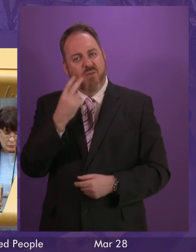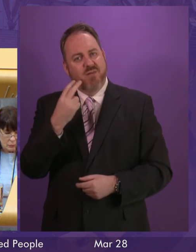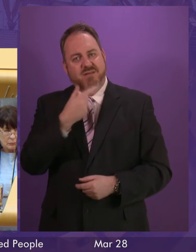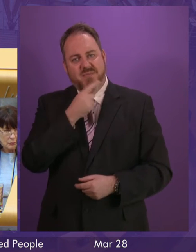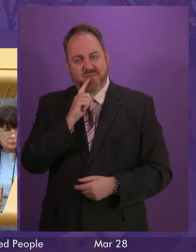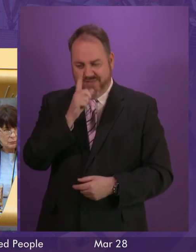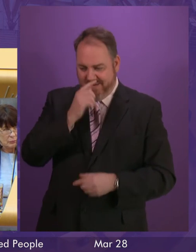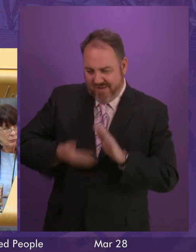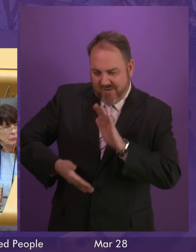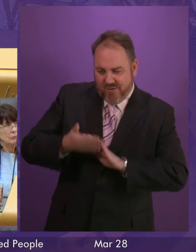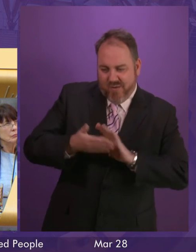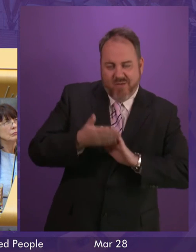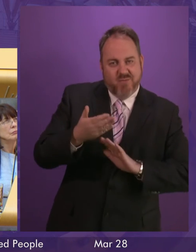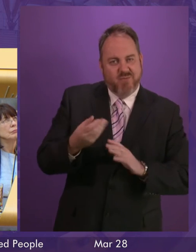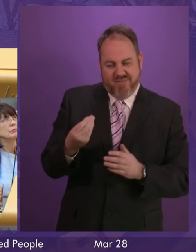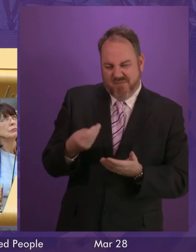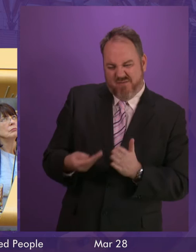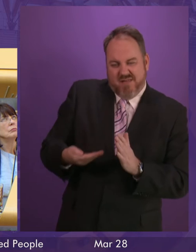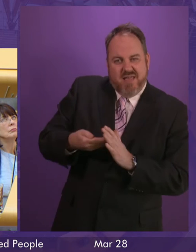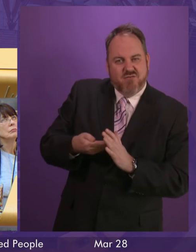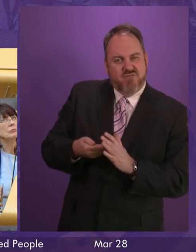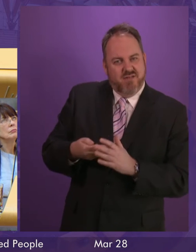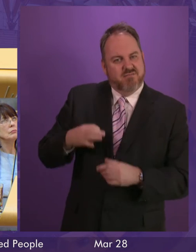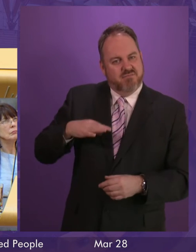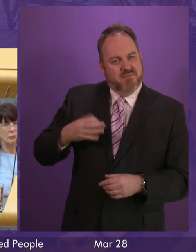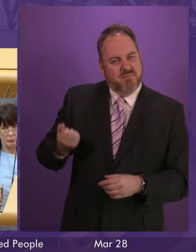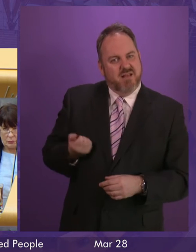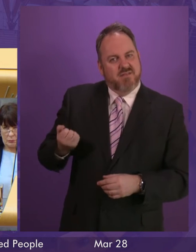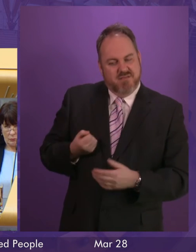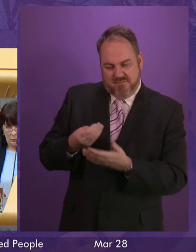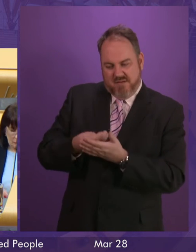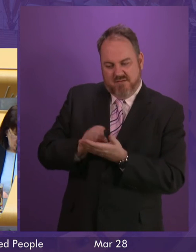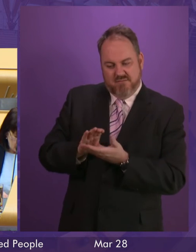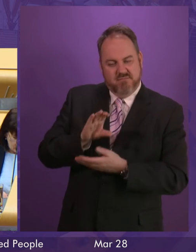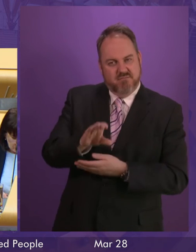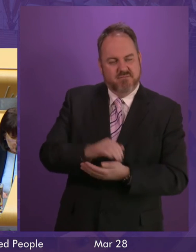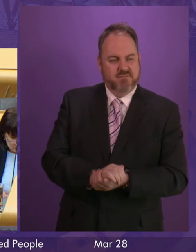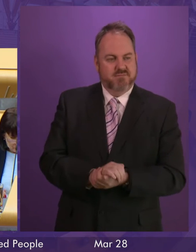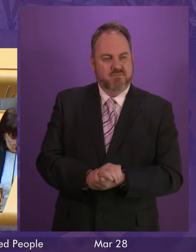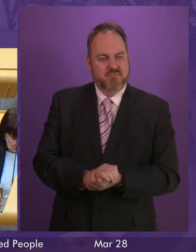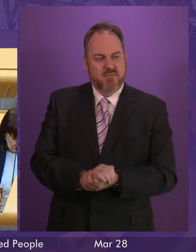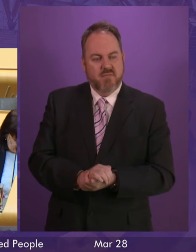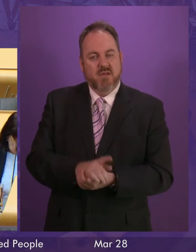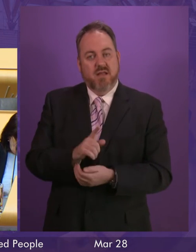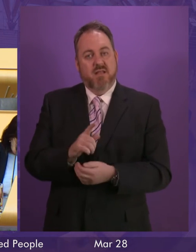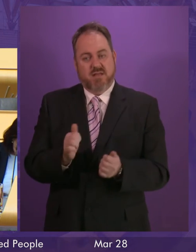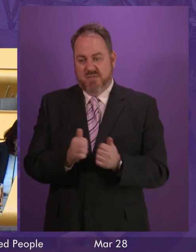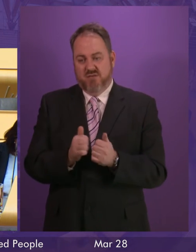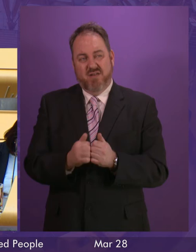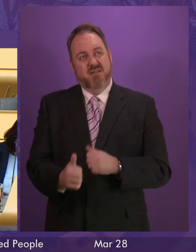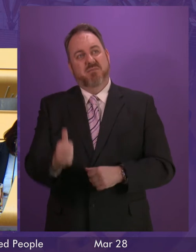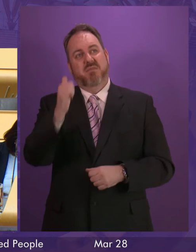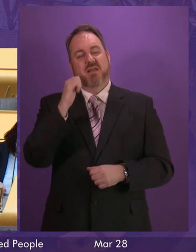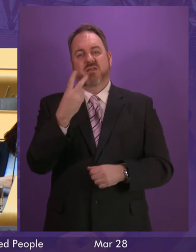life. It was backed overwhelmingly when people were asked in the consultation on social security in 2016.